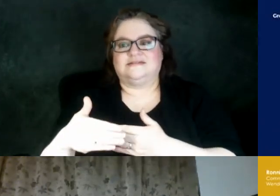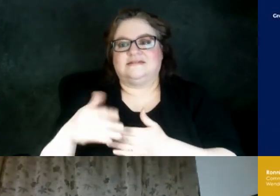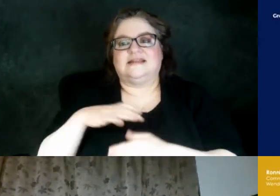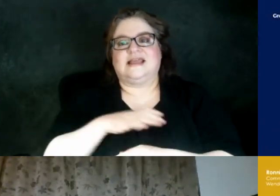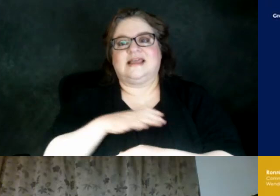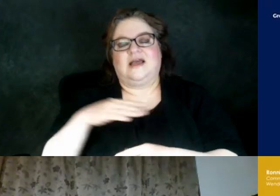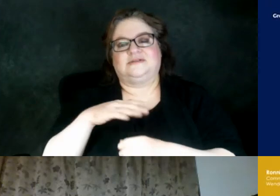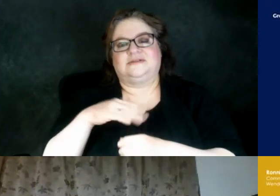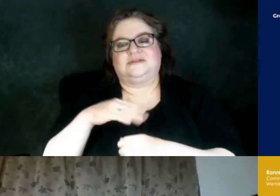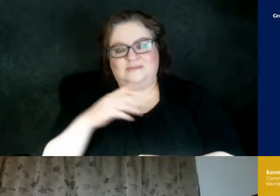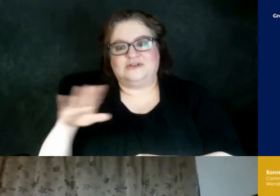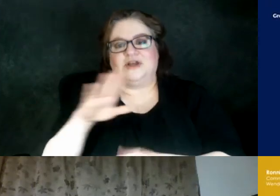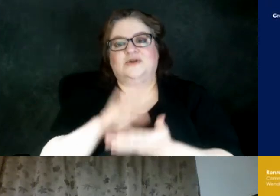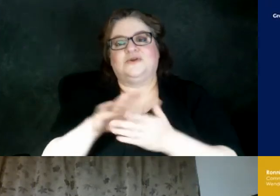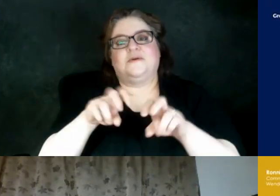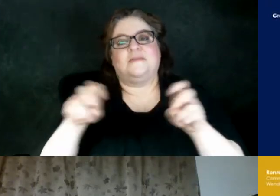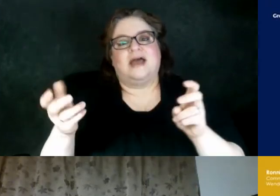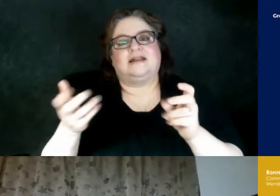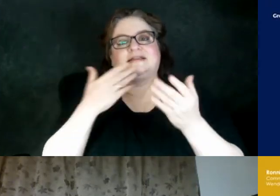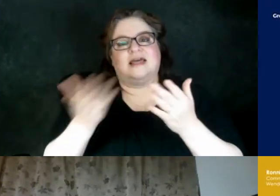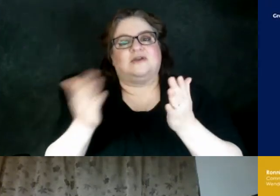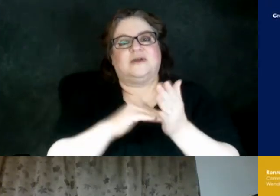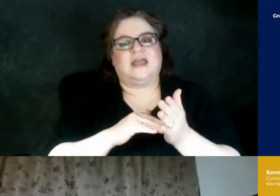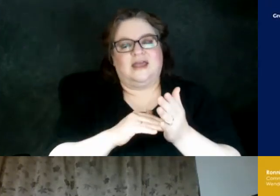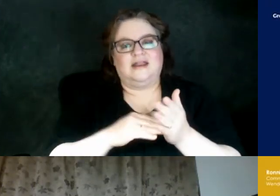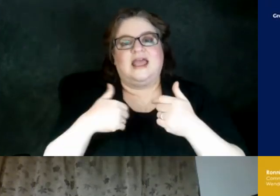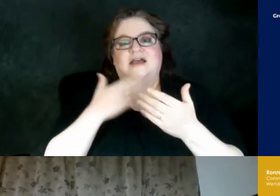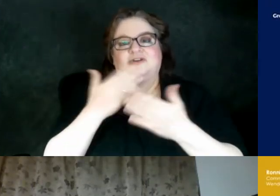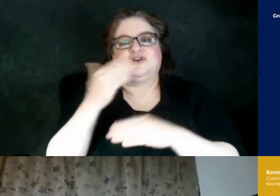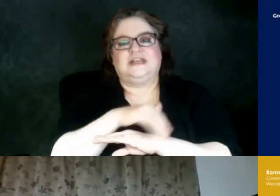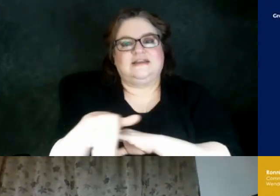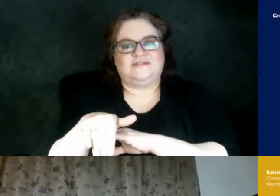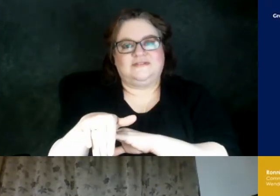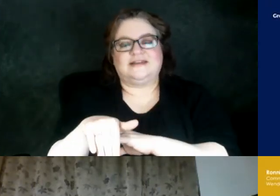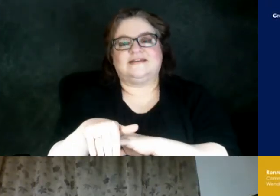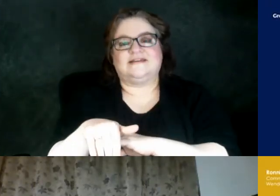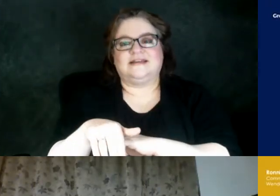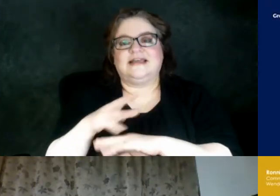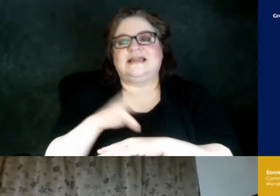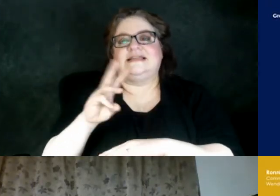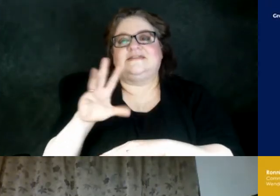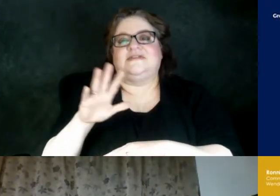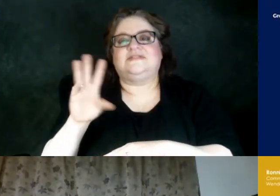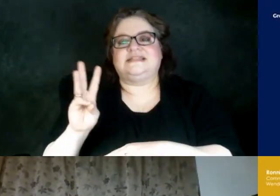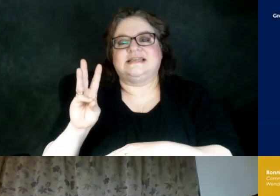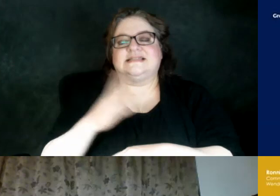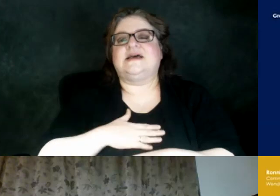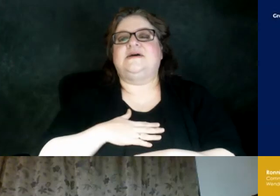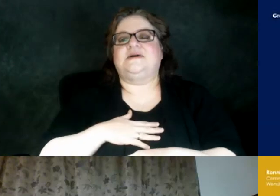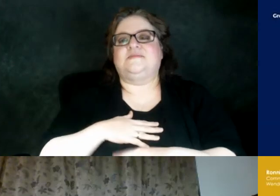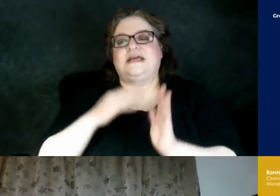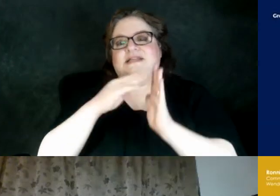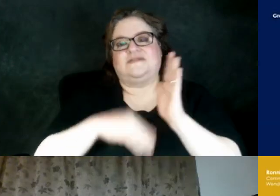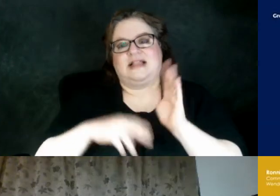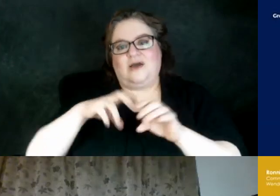at your school. Panelists, thank you again. Have a good evening. It is 6:56. Please fill out the